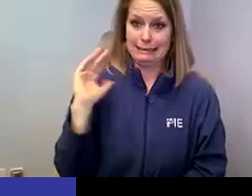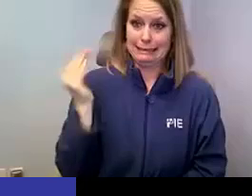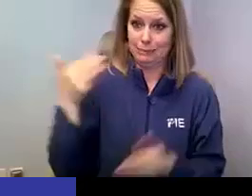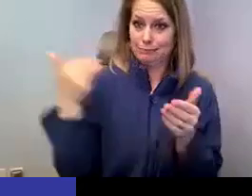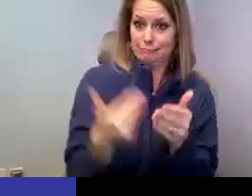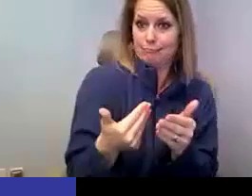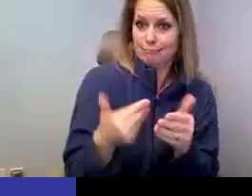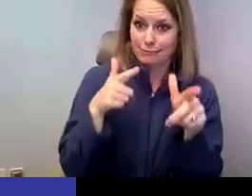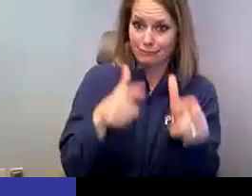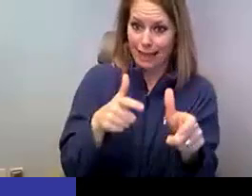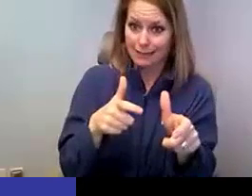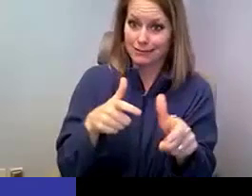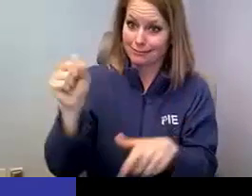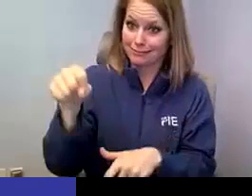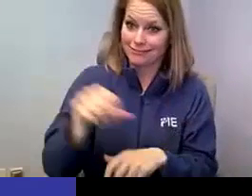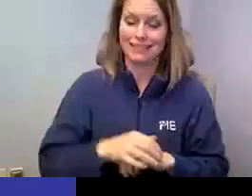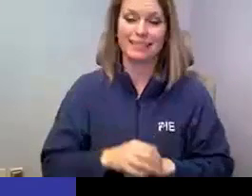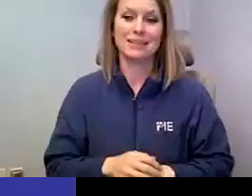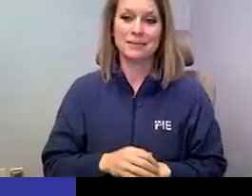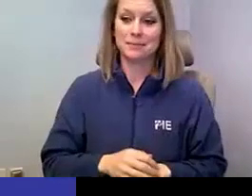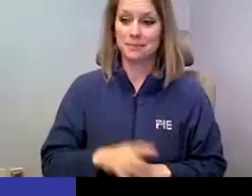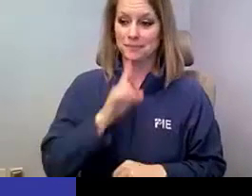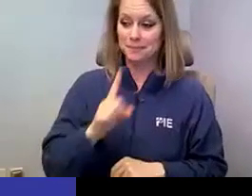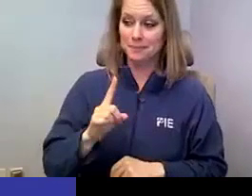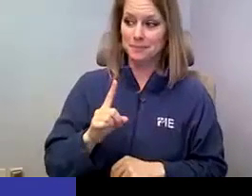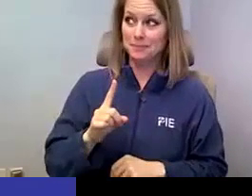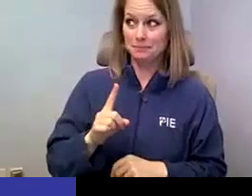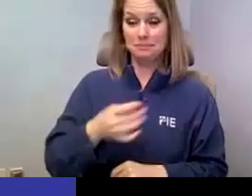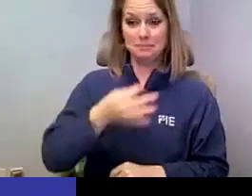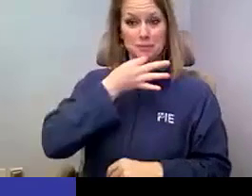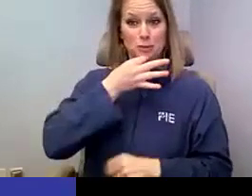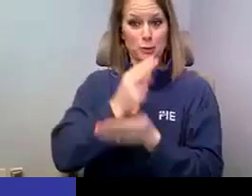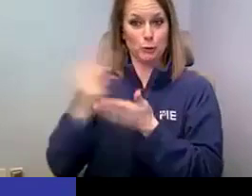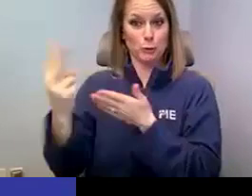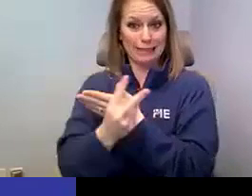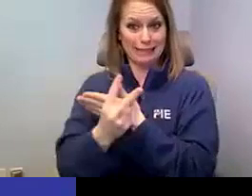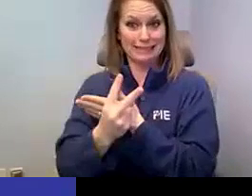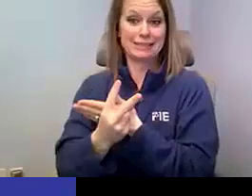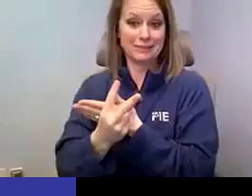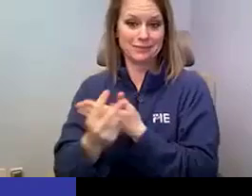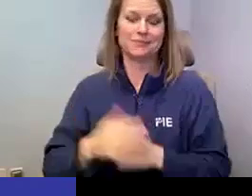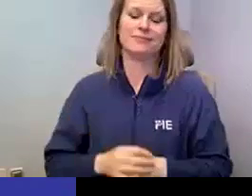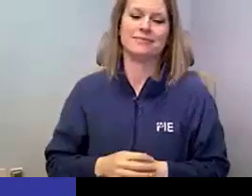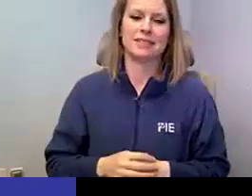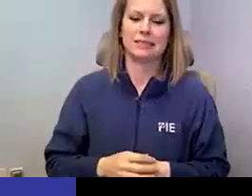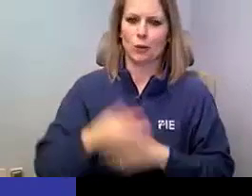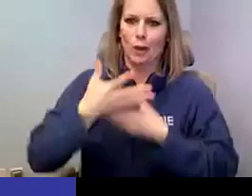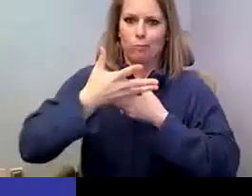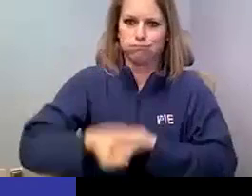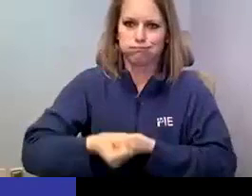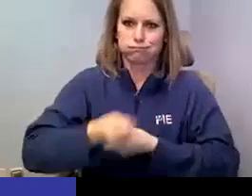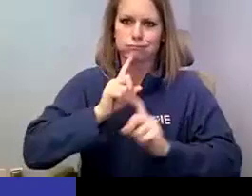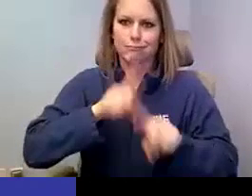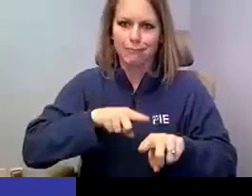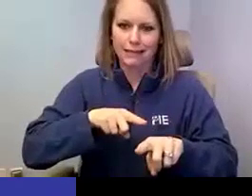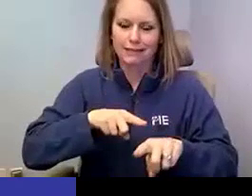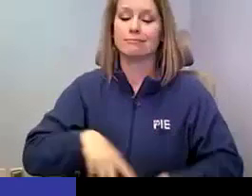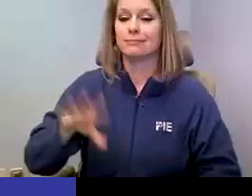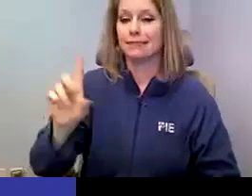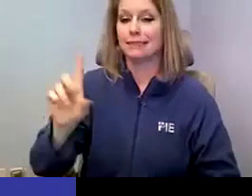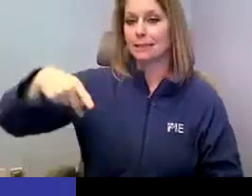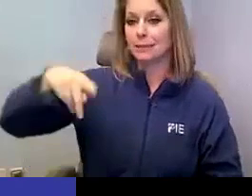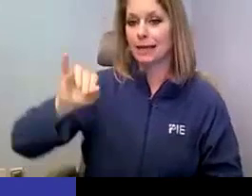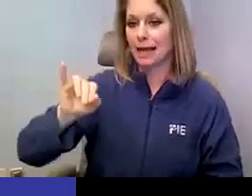So we wanted to address this right away since we're about 2 weeks out from that date. The short answer is that DPI does